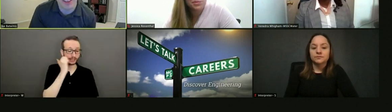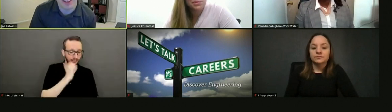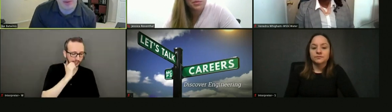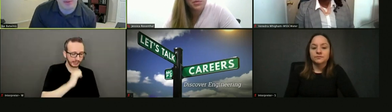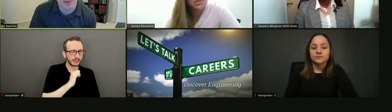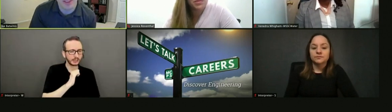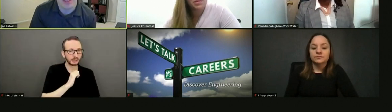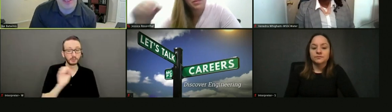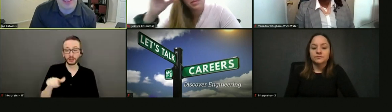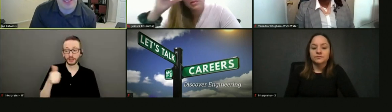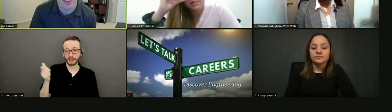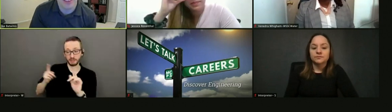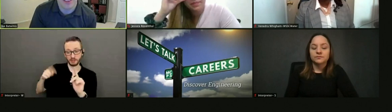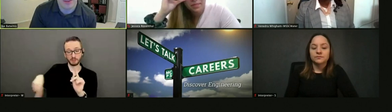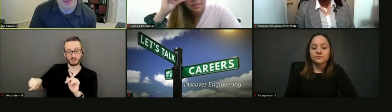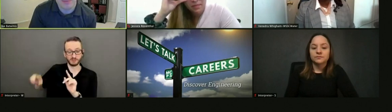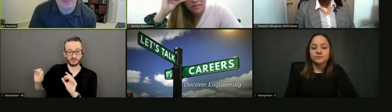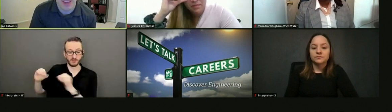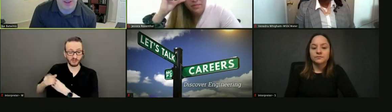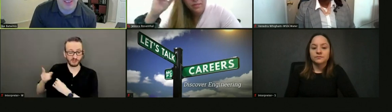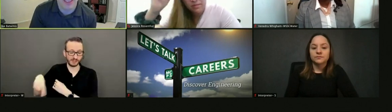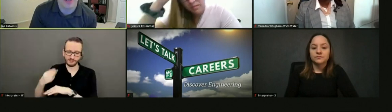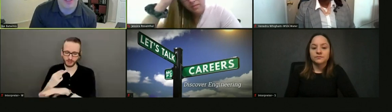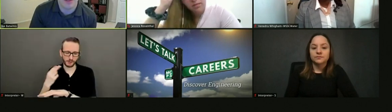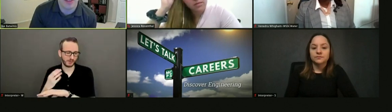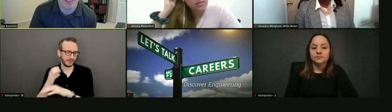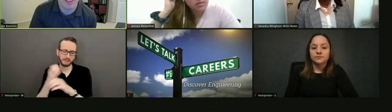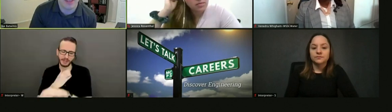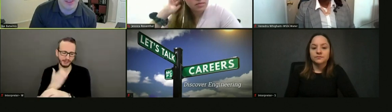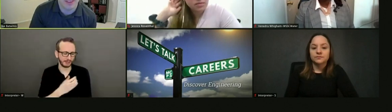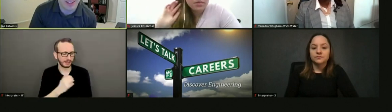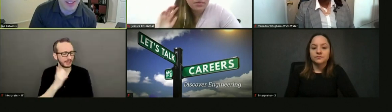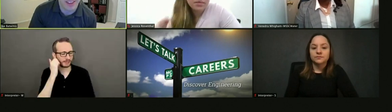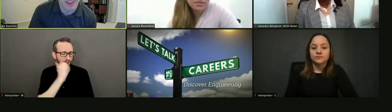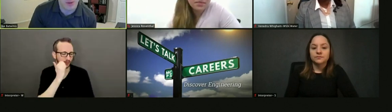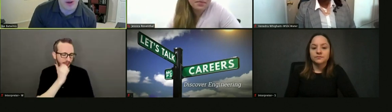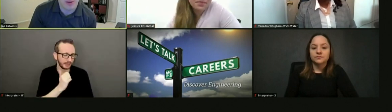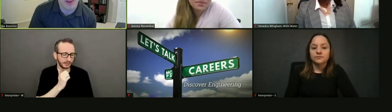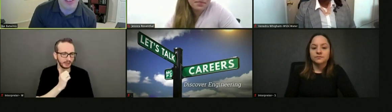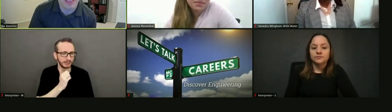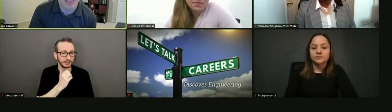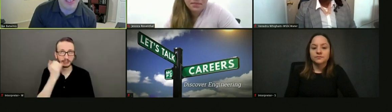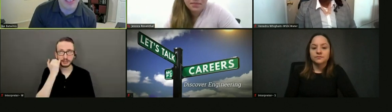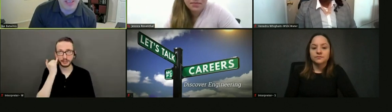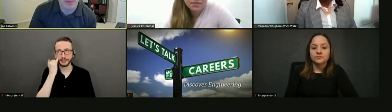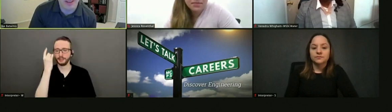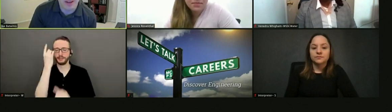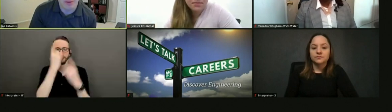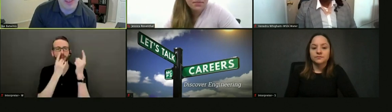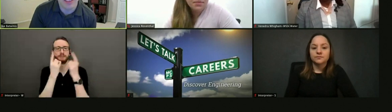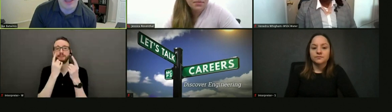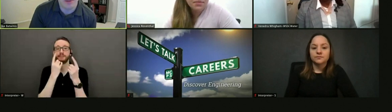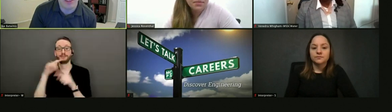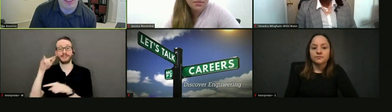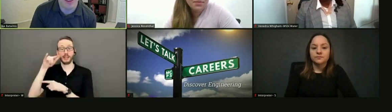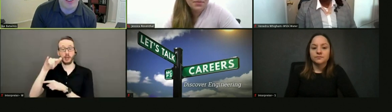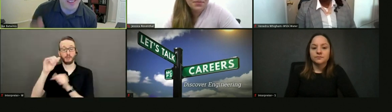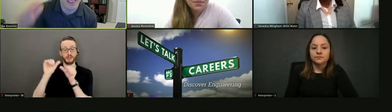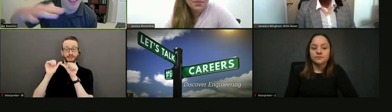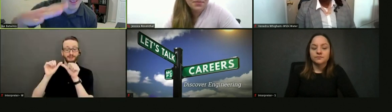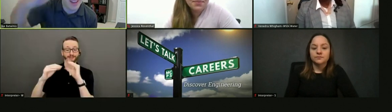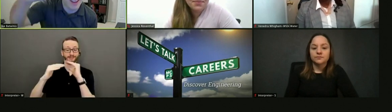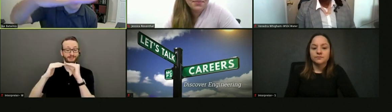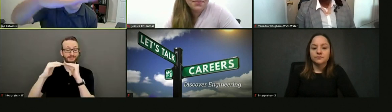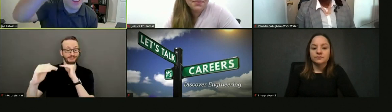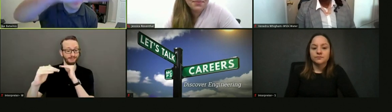certainly other people in the office, they're doing calculus on a daily basis. If you're worried about keeping an airplane stable in the air